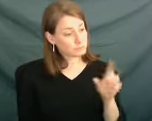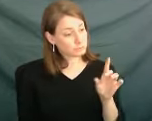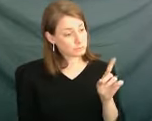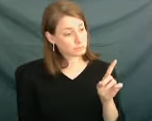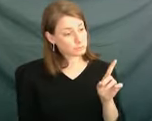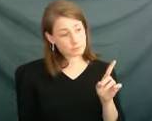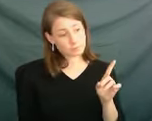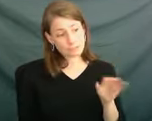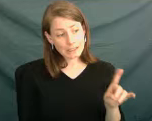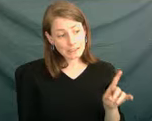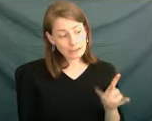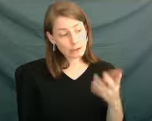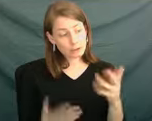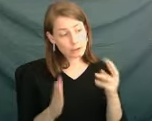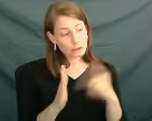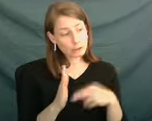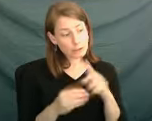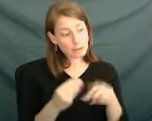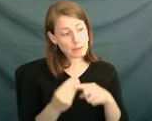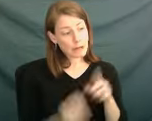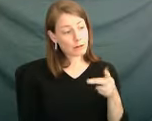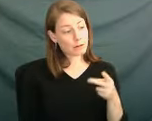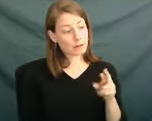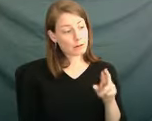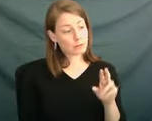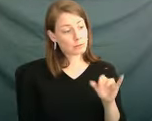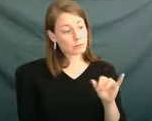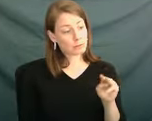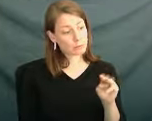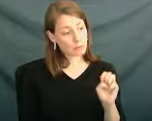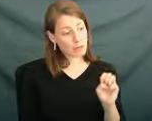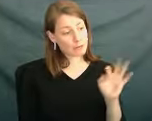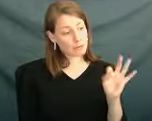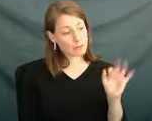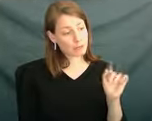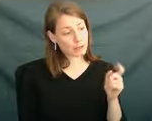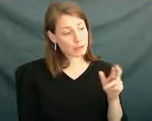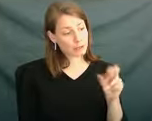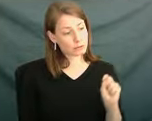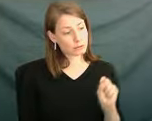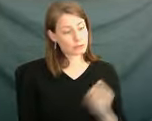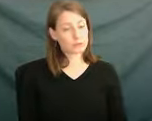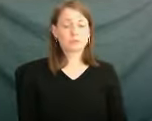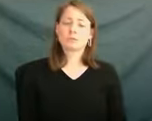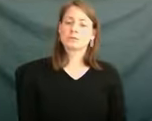with this class is punctuality. You didn't see it?